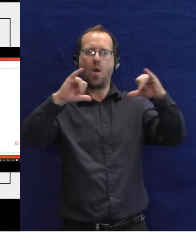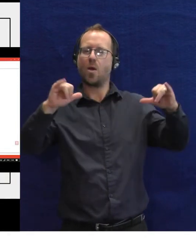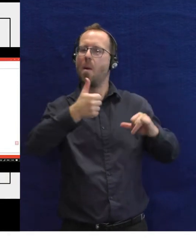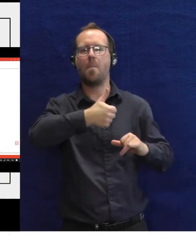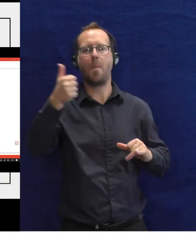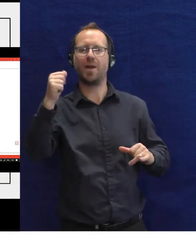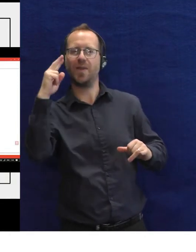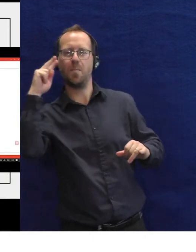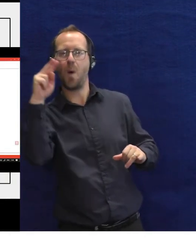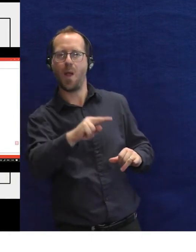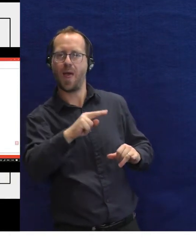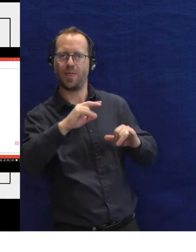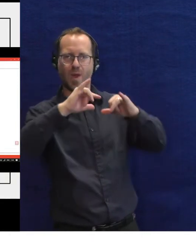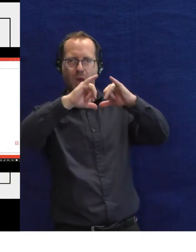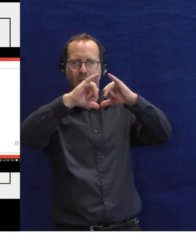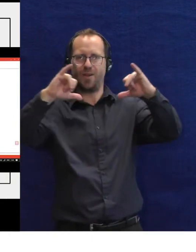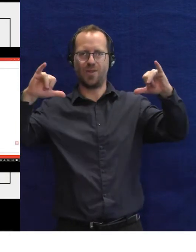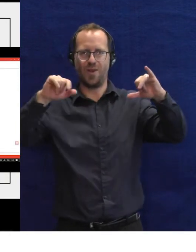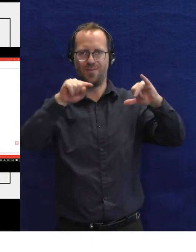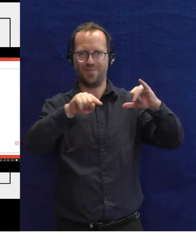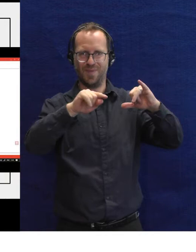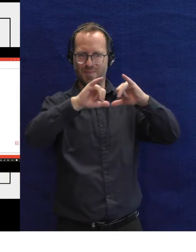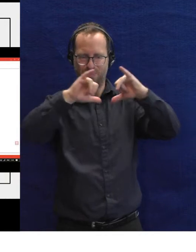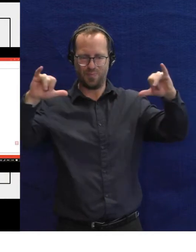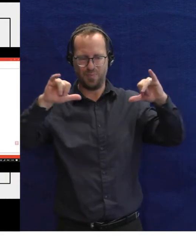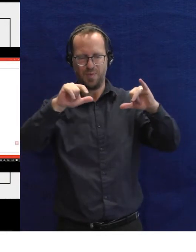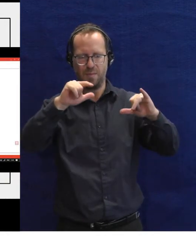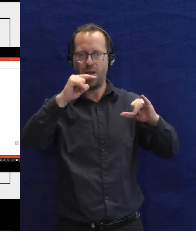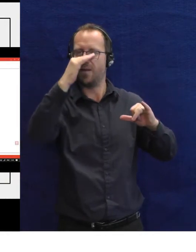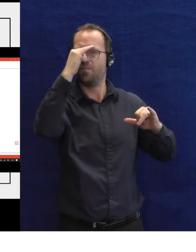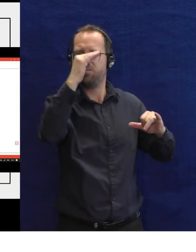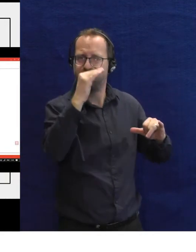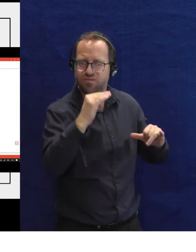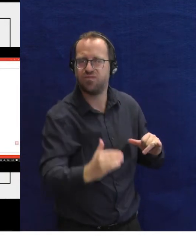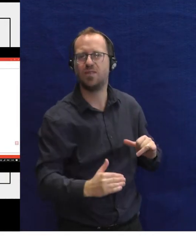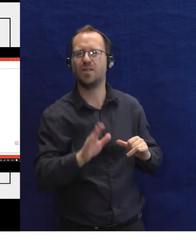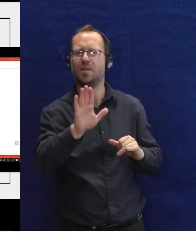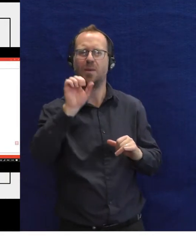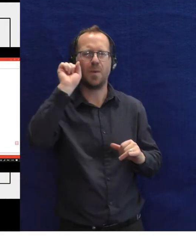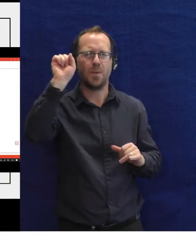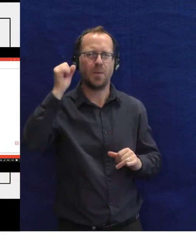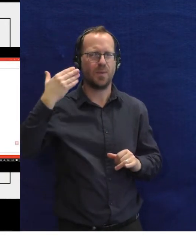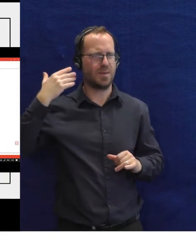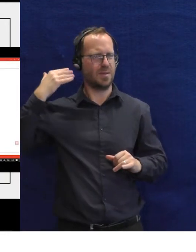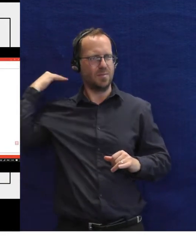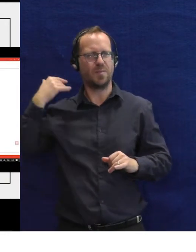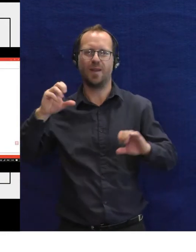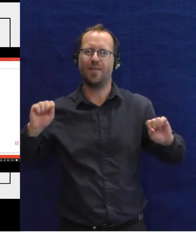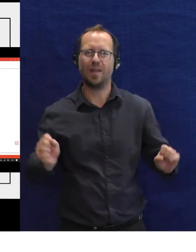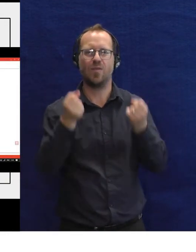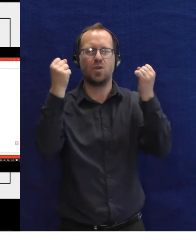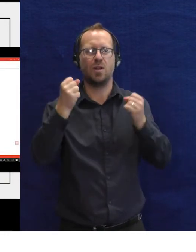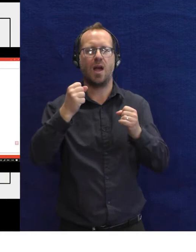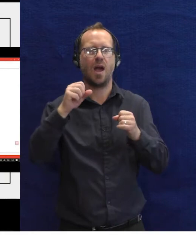which you will see your content. You have on the right side a list of all of the descriptions which you have in your project. You